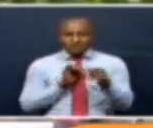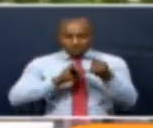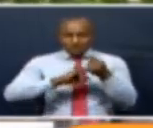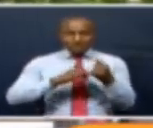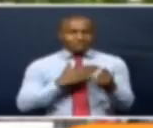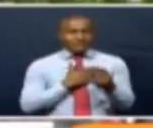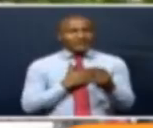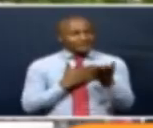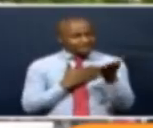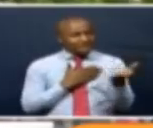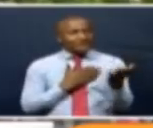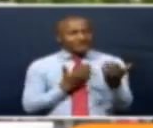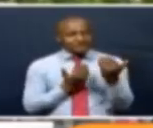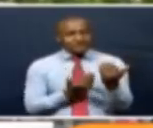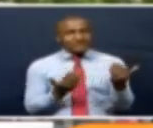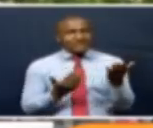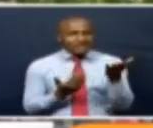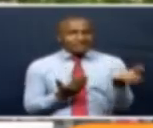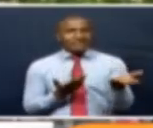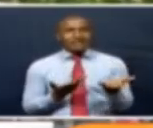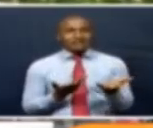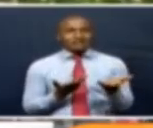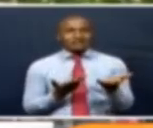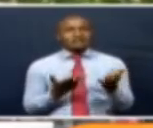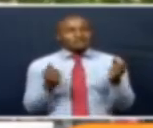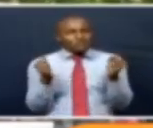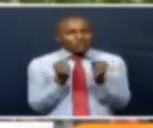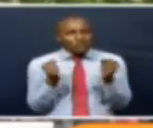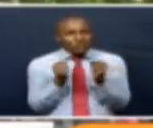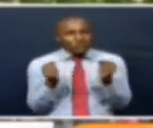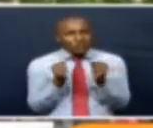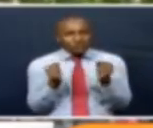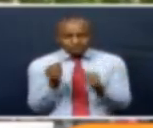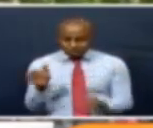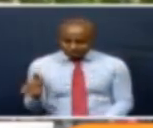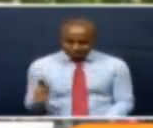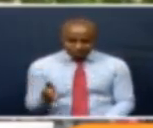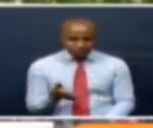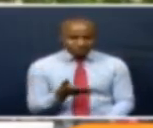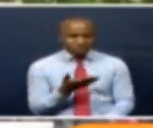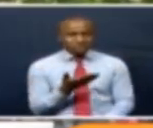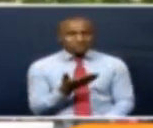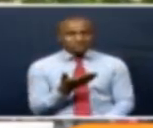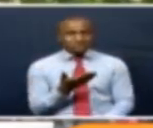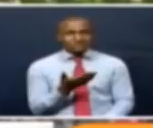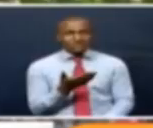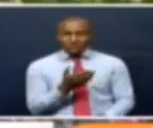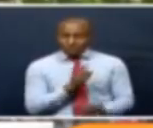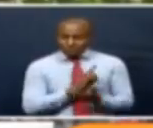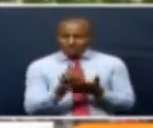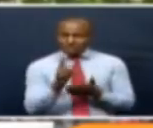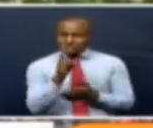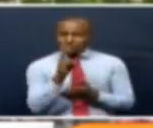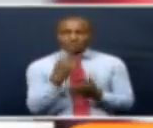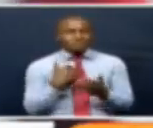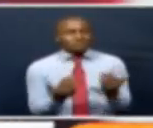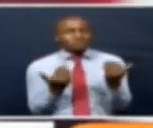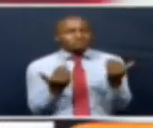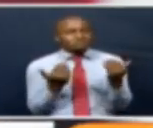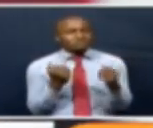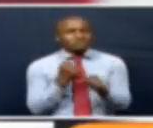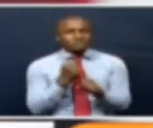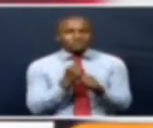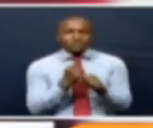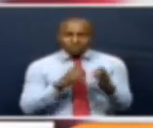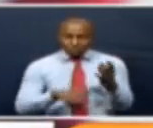My kids are just with me here in this kobaridi yote. Surely. And watoto wadogo were 2 weeks. What am I supposed to do?